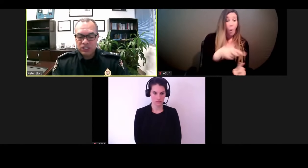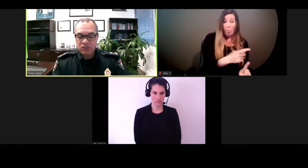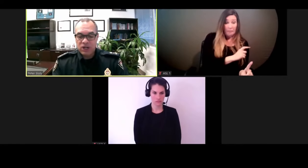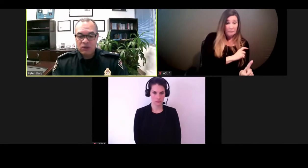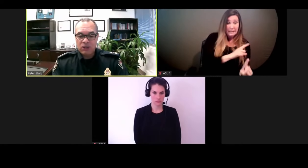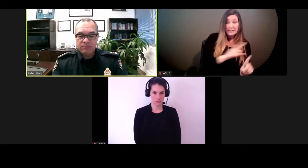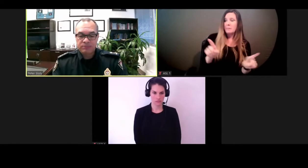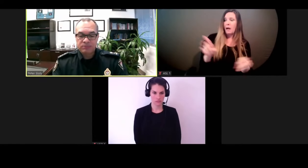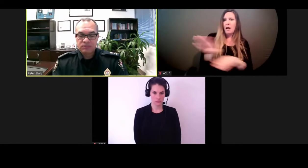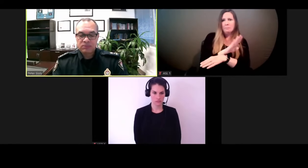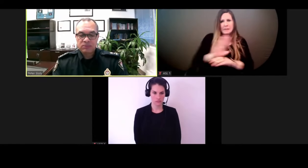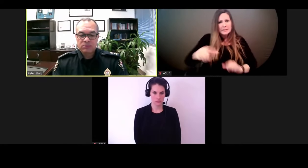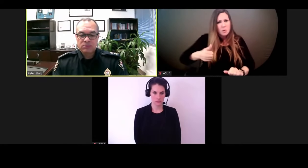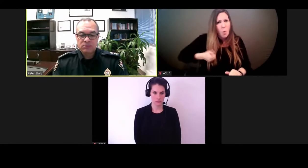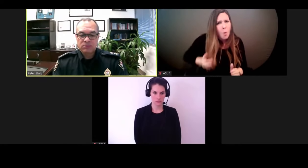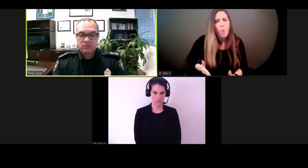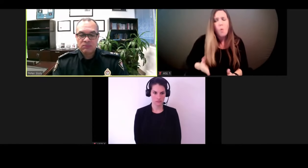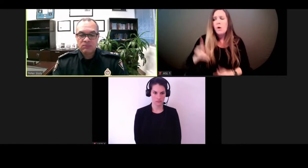overall city of Ottawa.